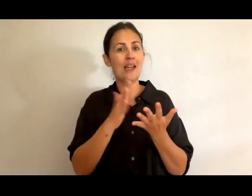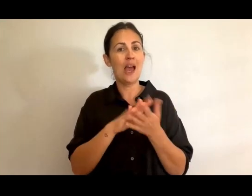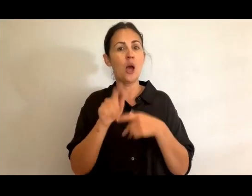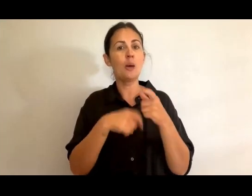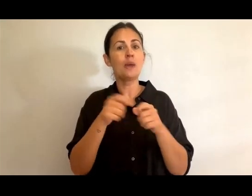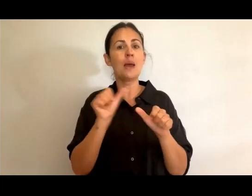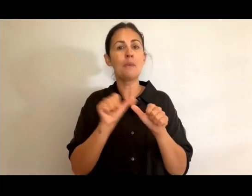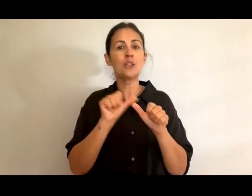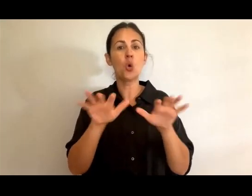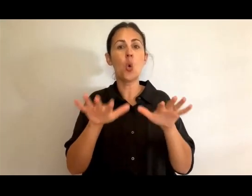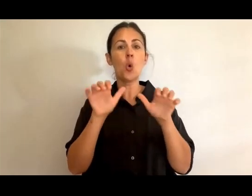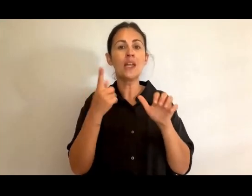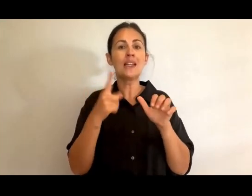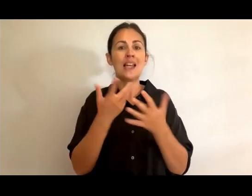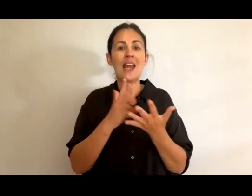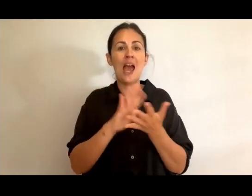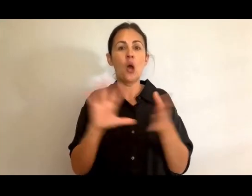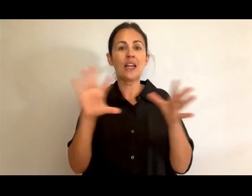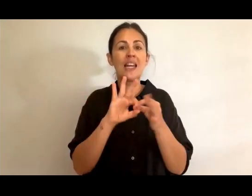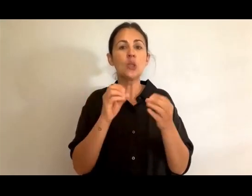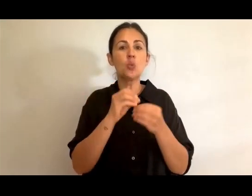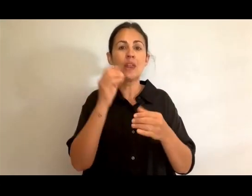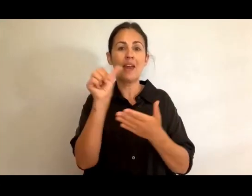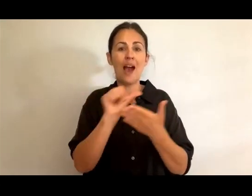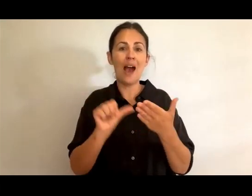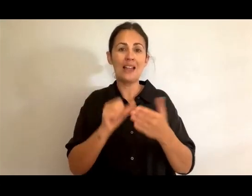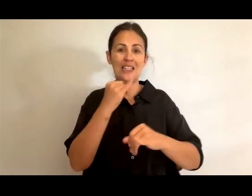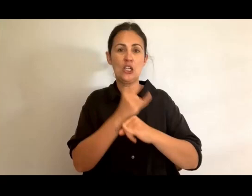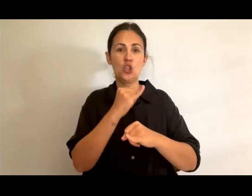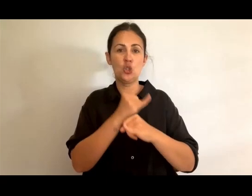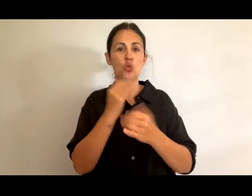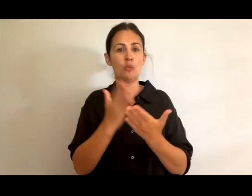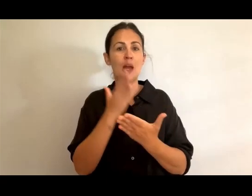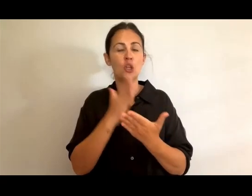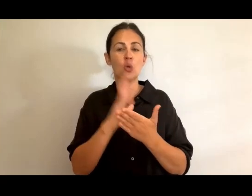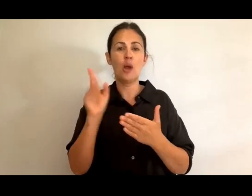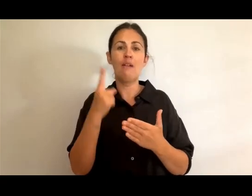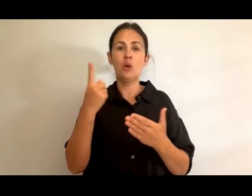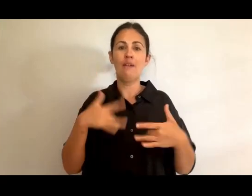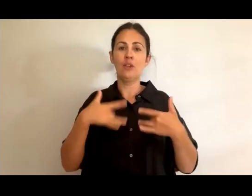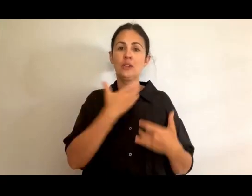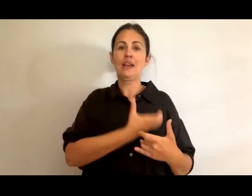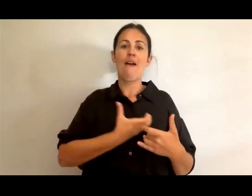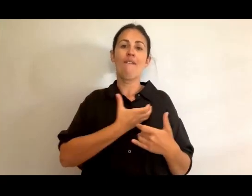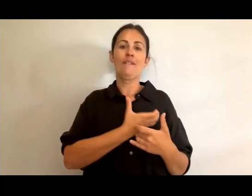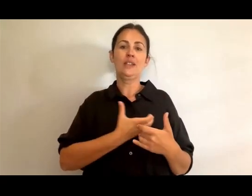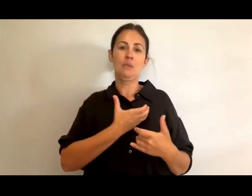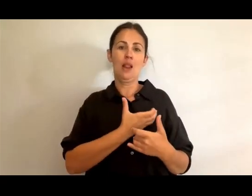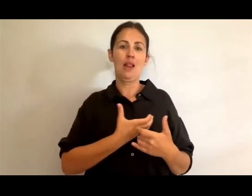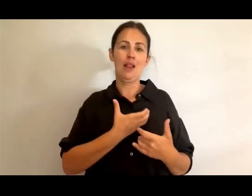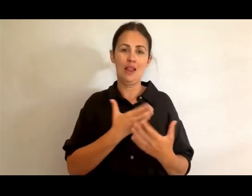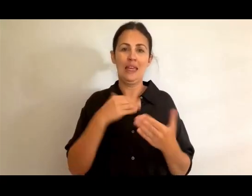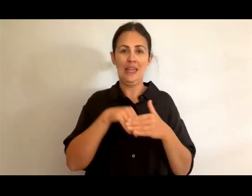institutions so that they can feel comfortable in these spaces and not just practicing on how to be artists. The next person I would like